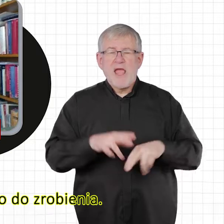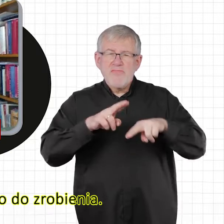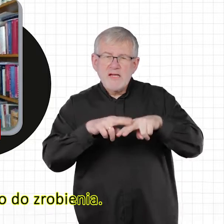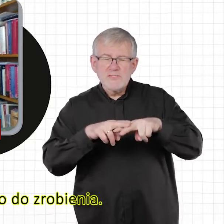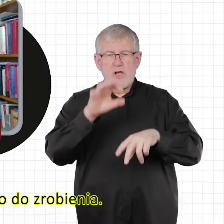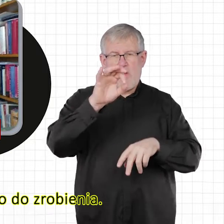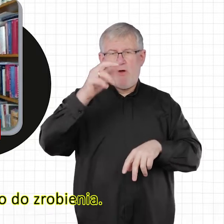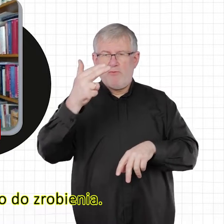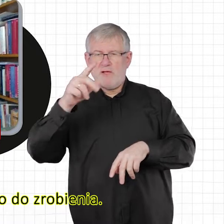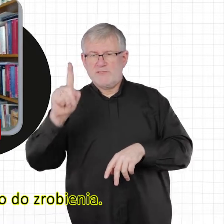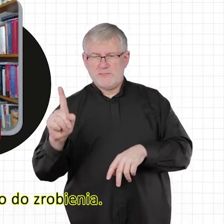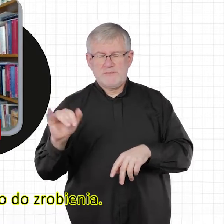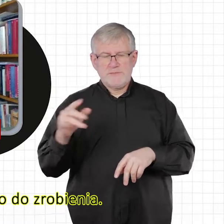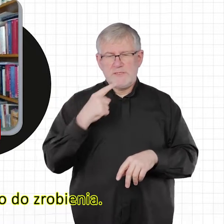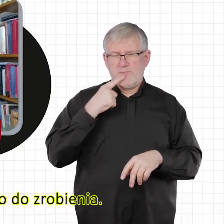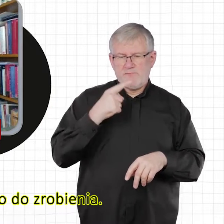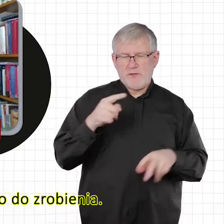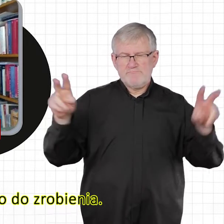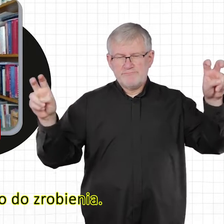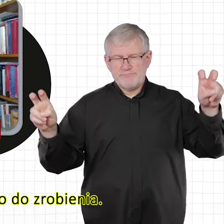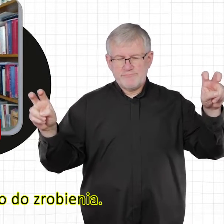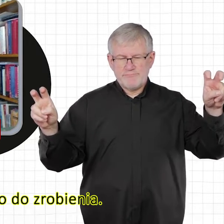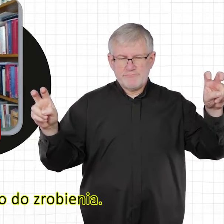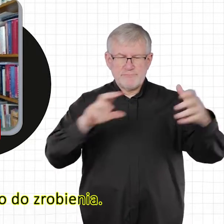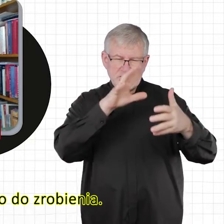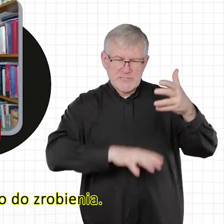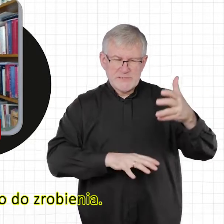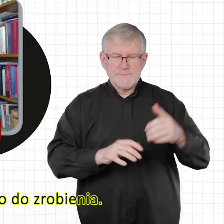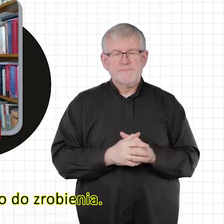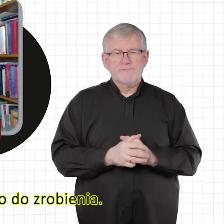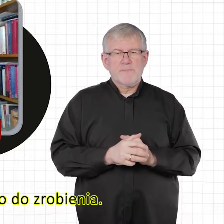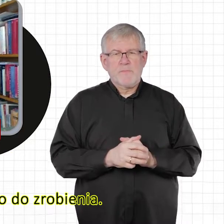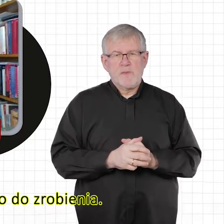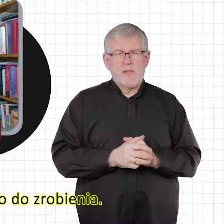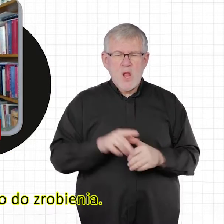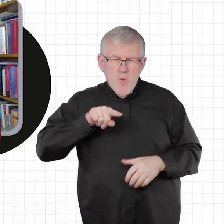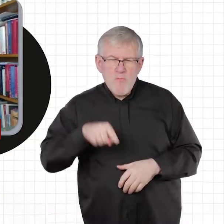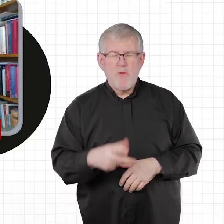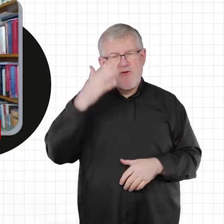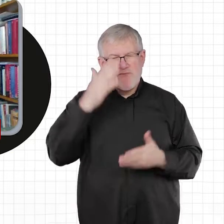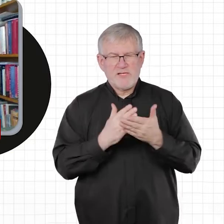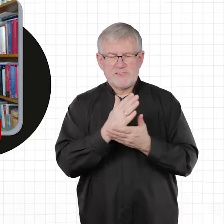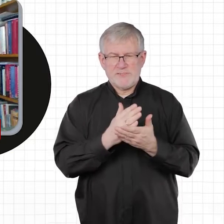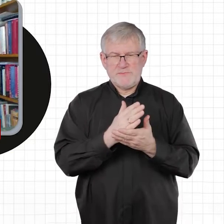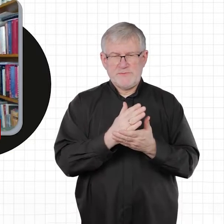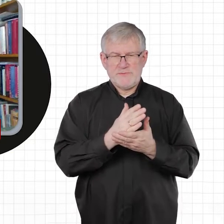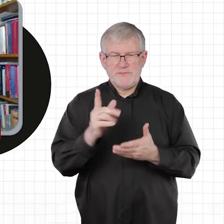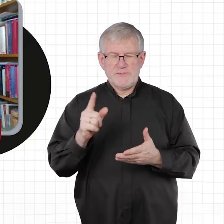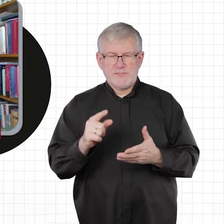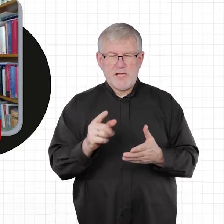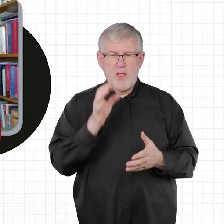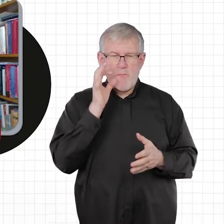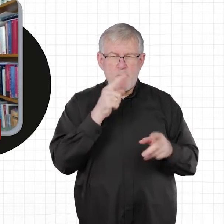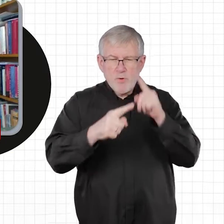Iceland, you achieved so many goals. You have a lot to do because that gives us